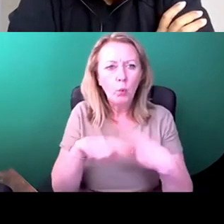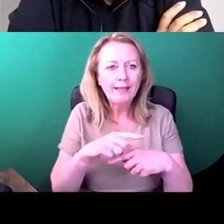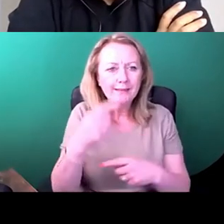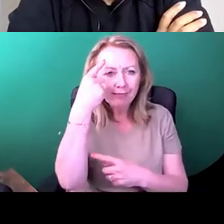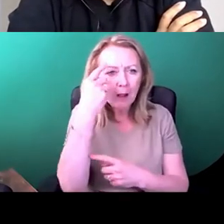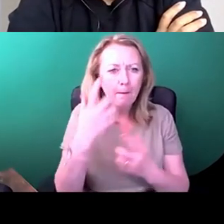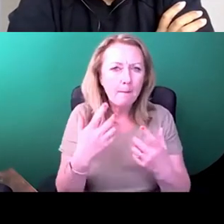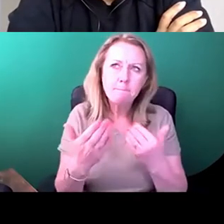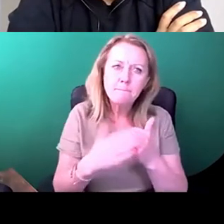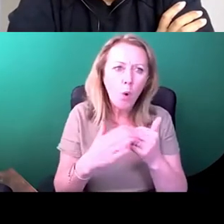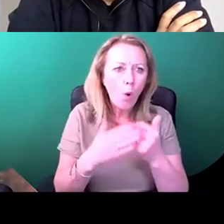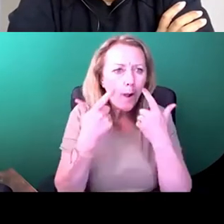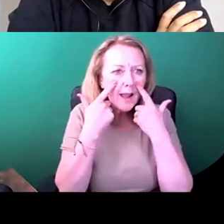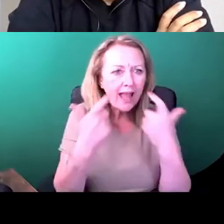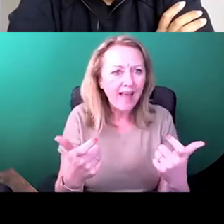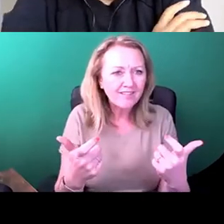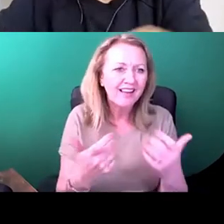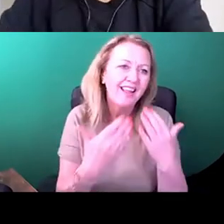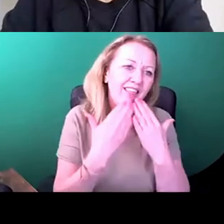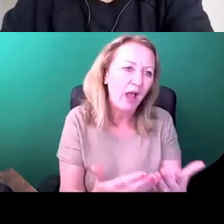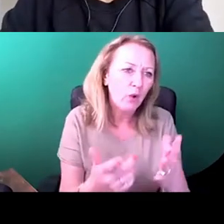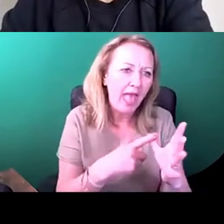word. Thank you, Aidan.